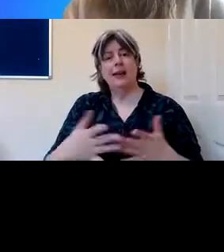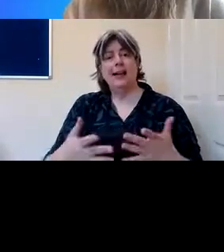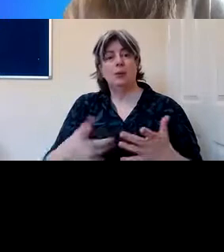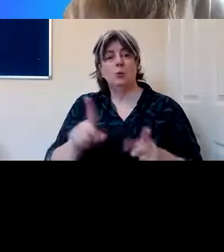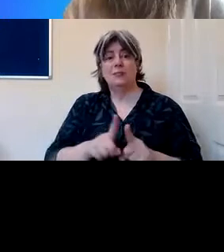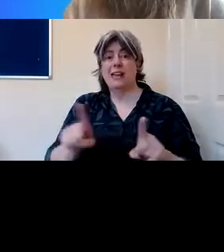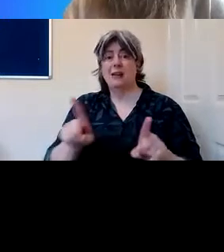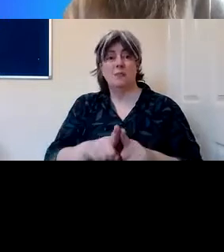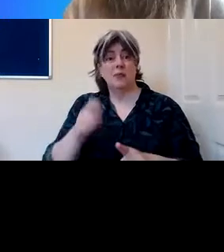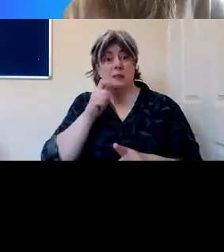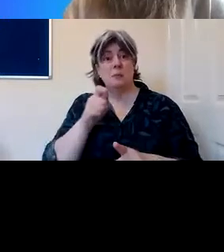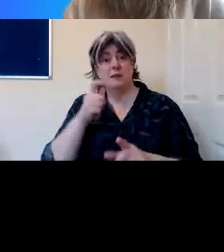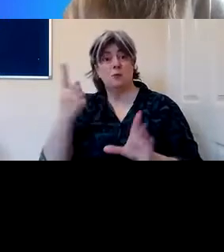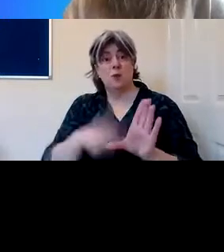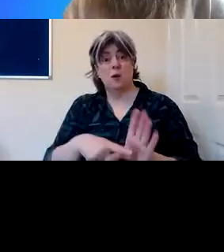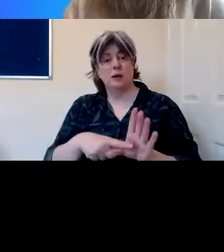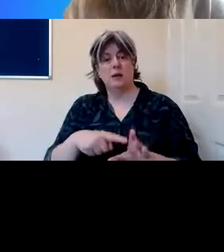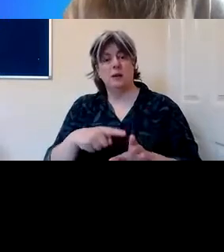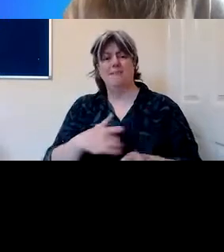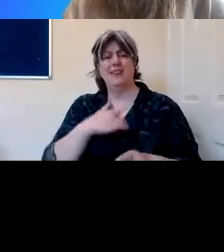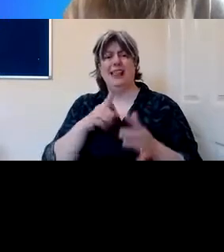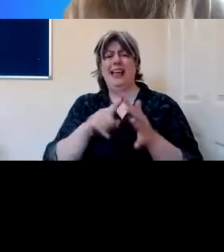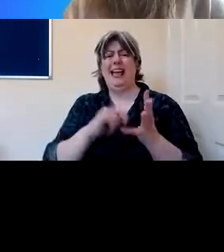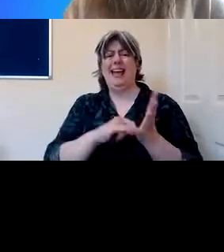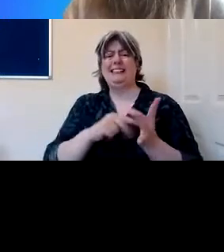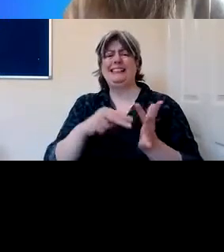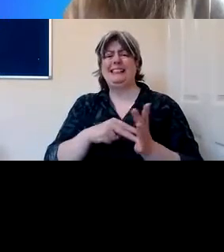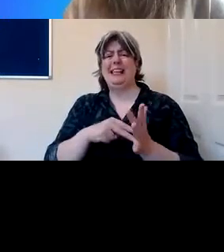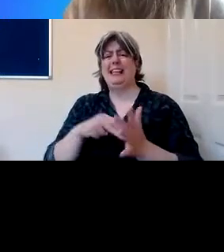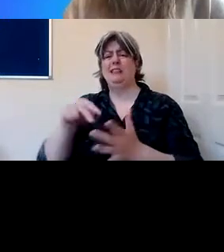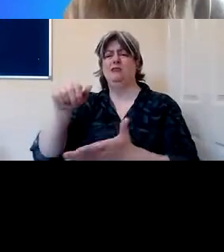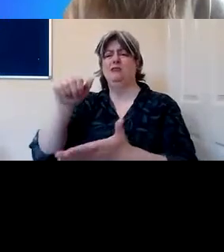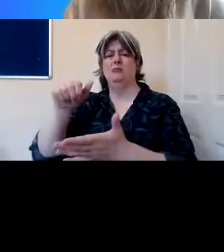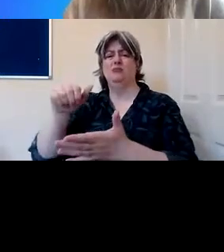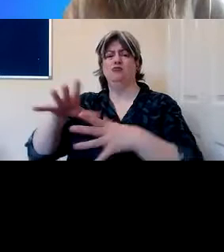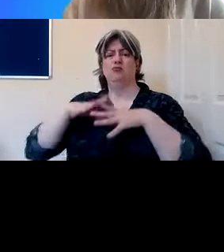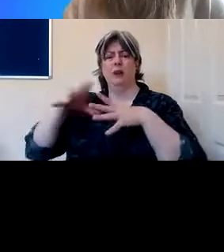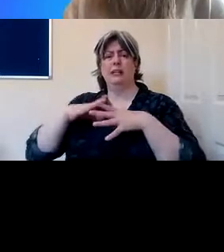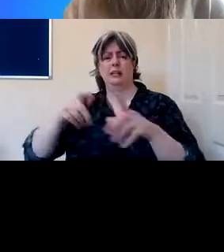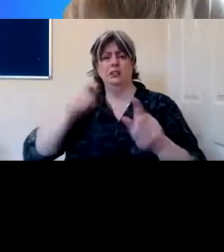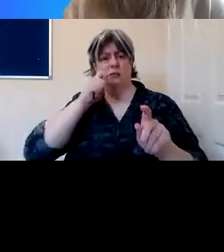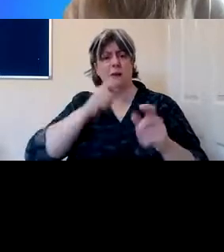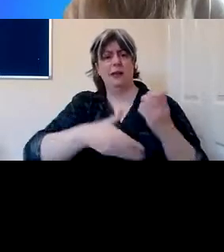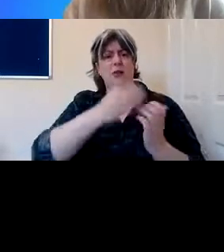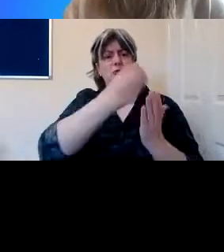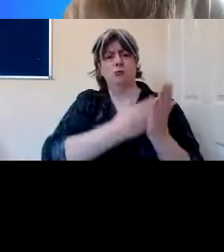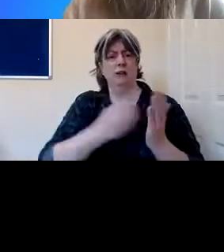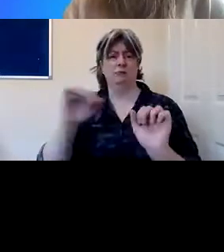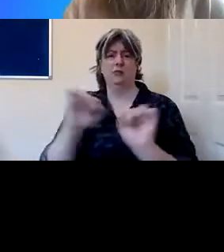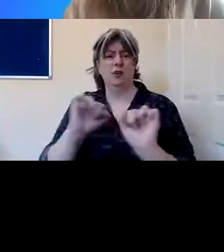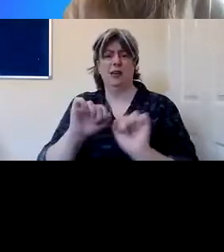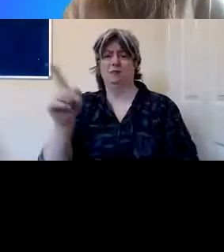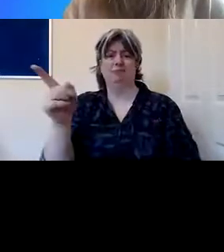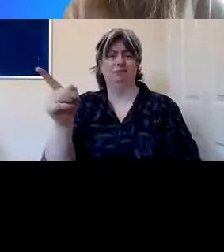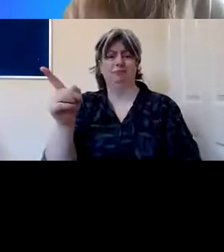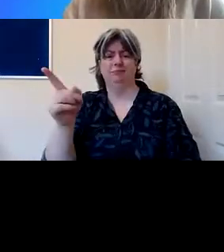very far from convinced that ESN is in the right place yet to inspect the new curriculum. So